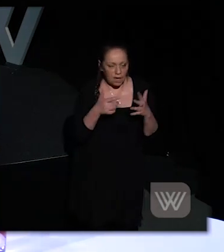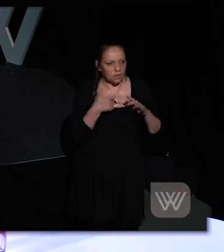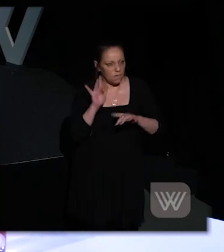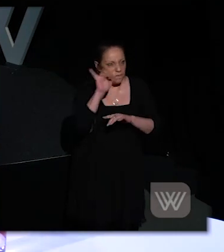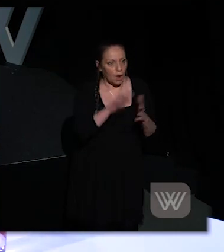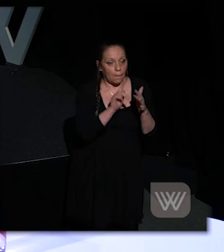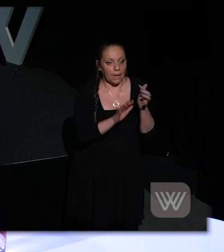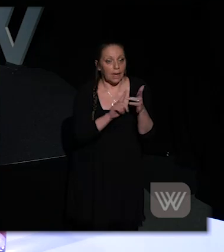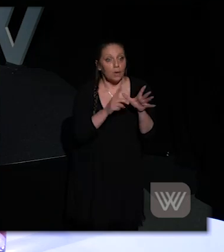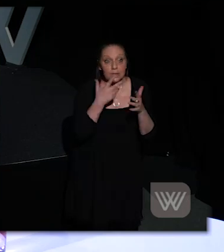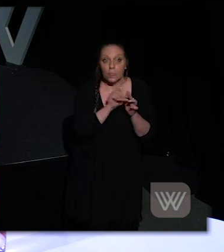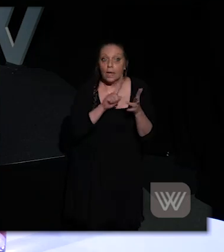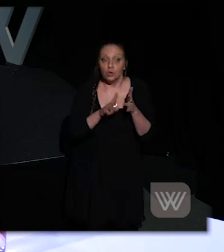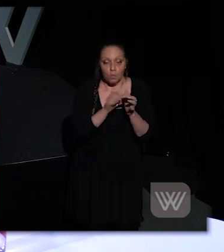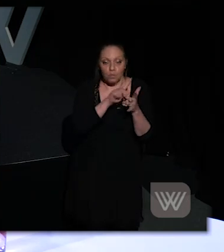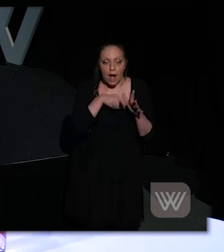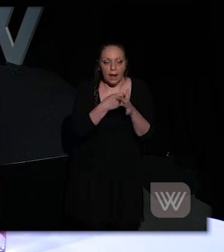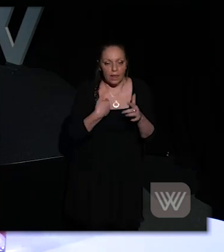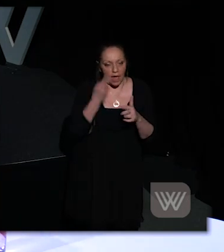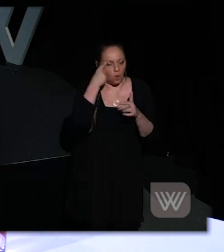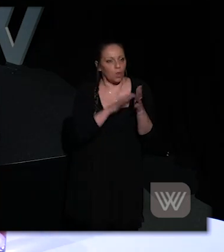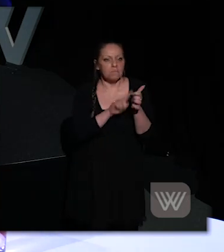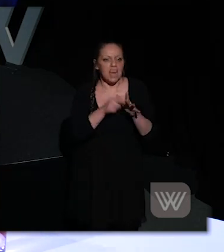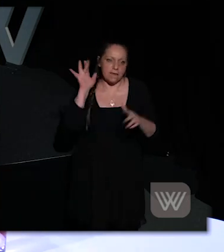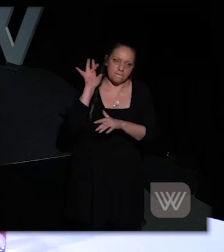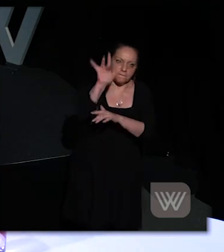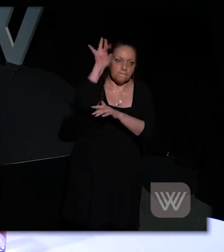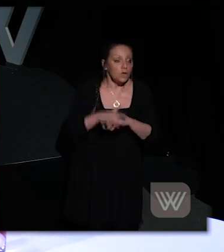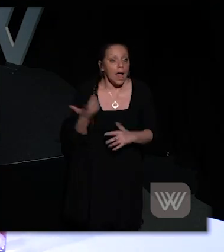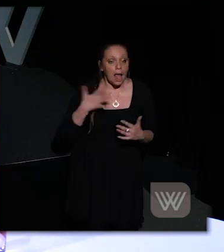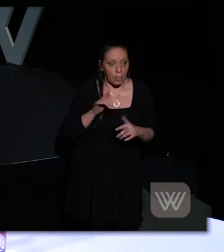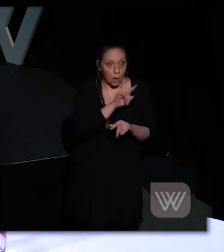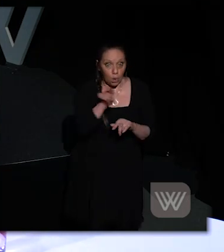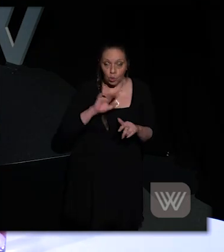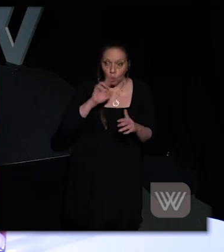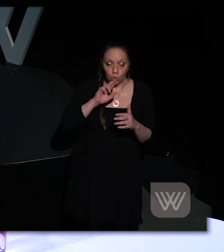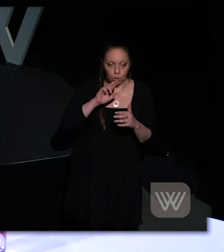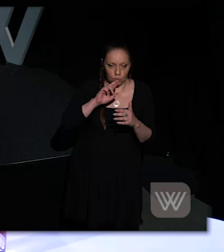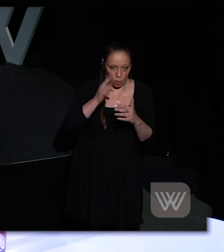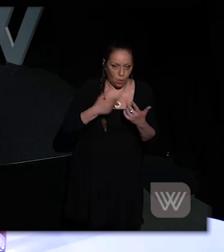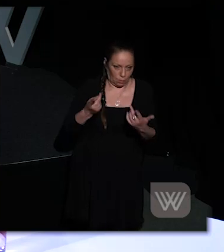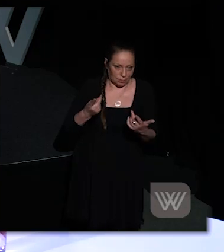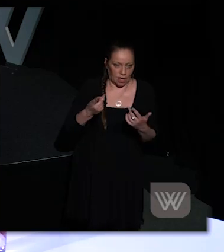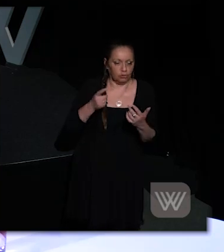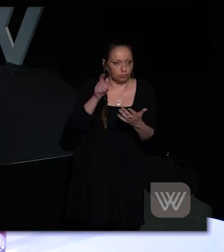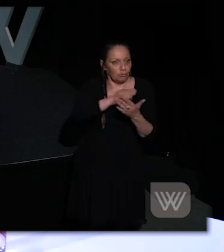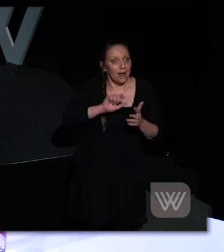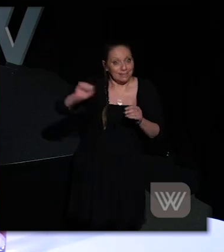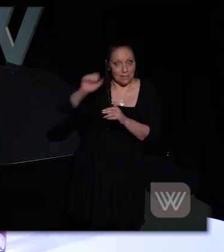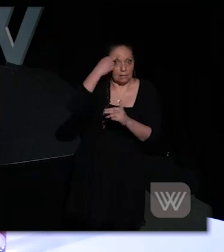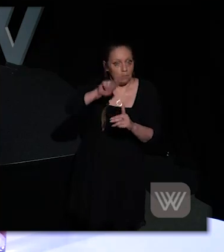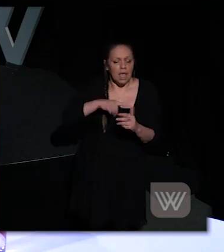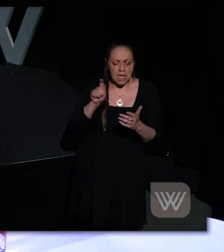media because whenever they do a big prank, they call it media fuckery and they want you to have to report that mortifying name. But anyway, you know,